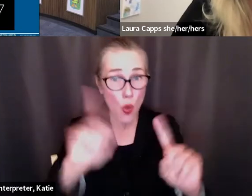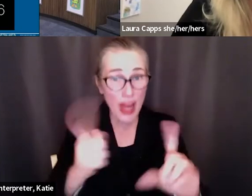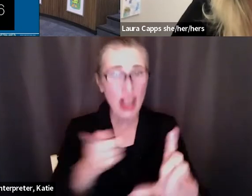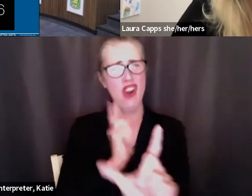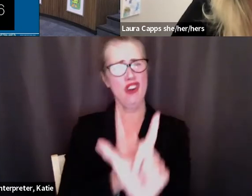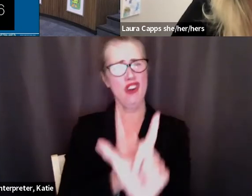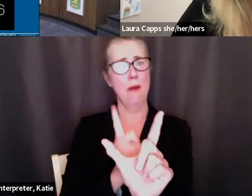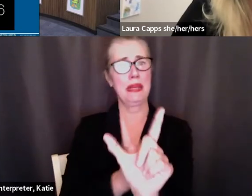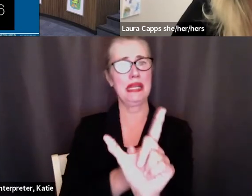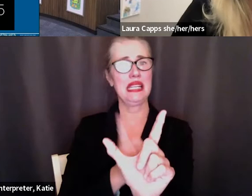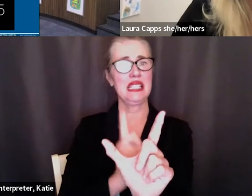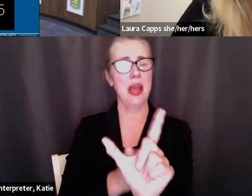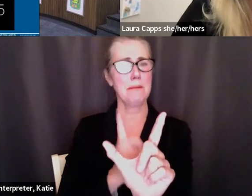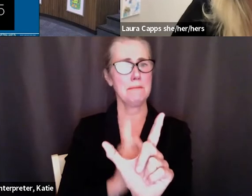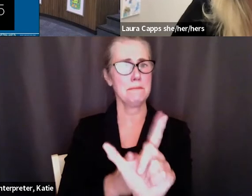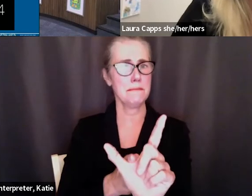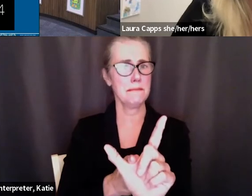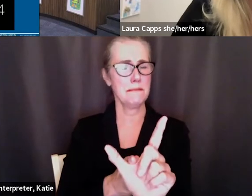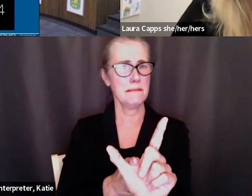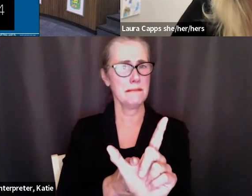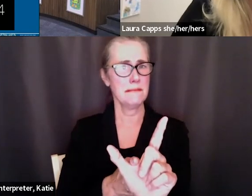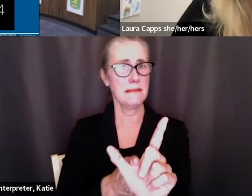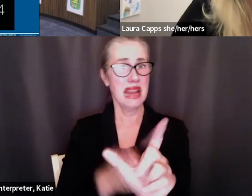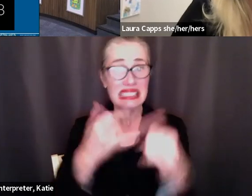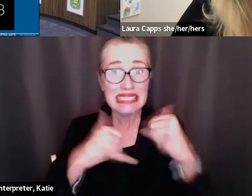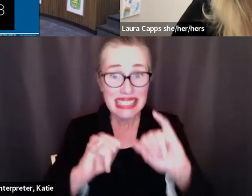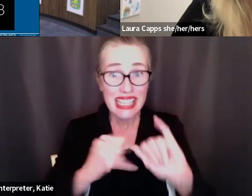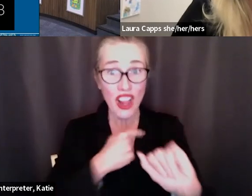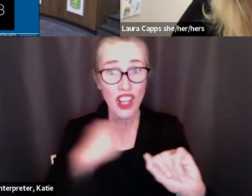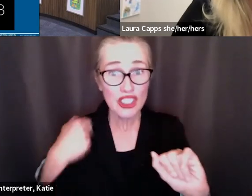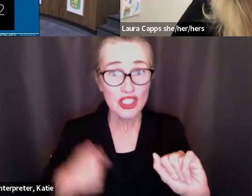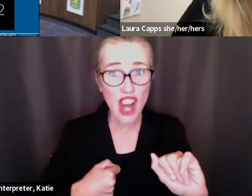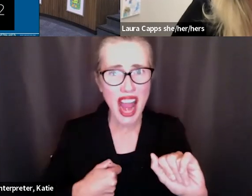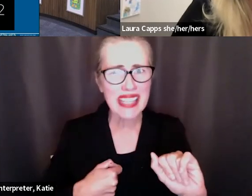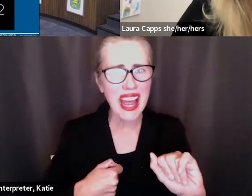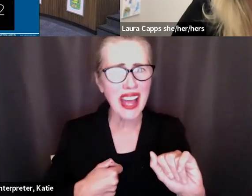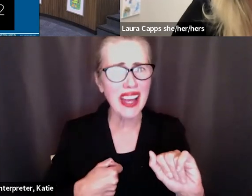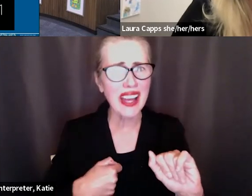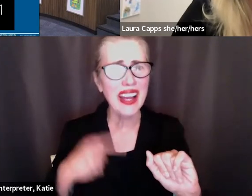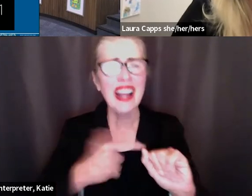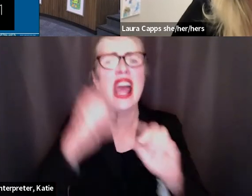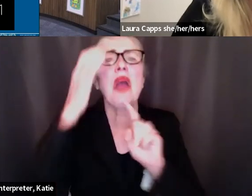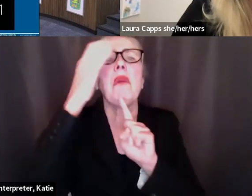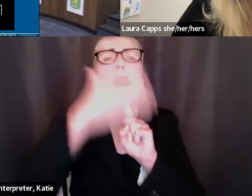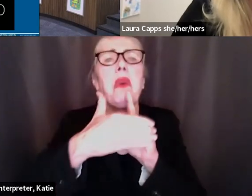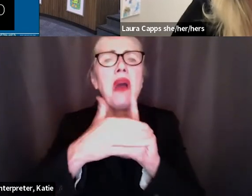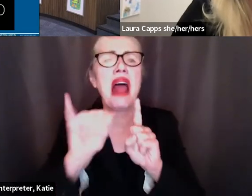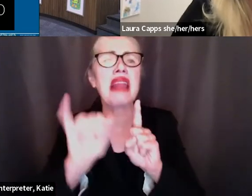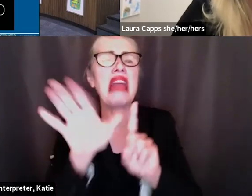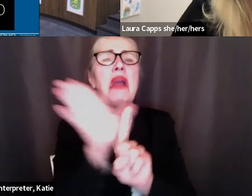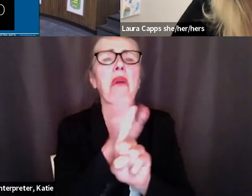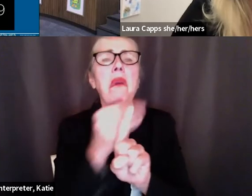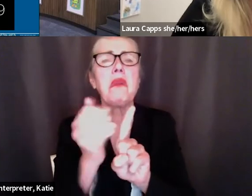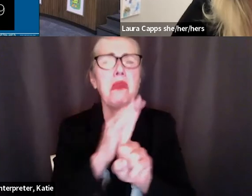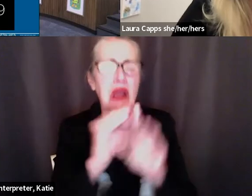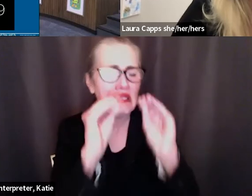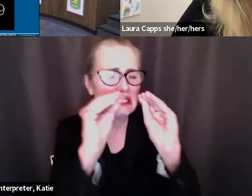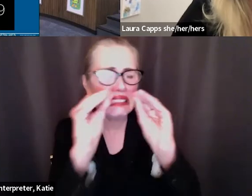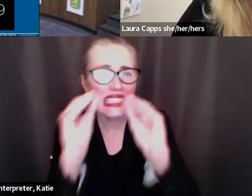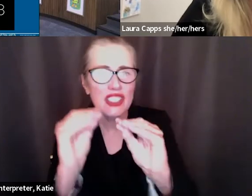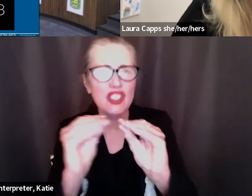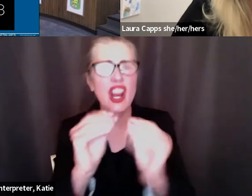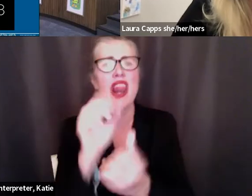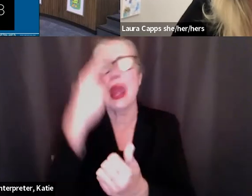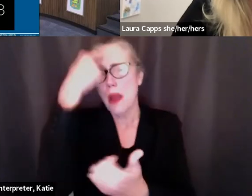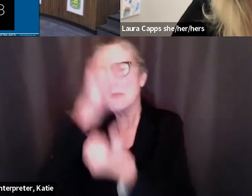it's it's it's currently still in china it's it's it's total indoctrination i can hear it there's no independent thinking